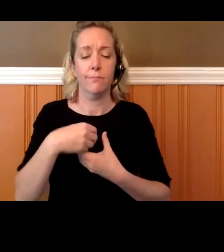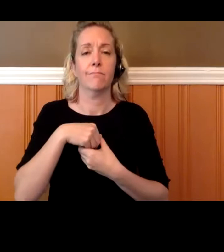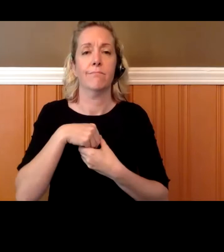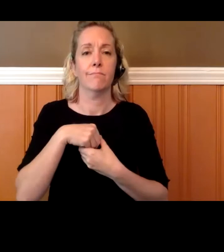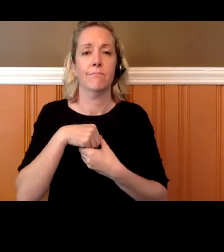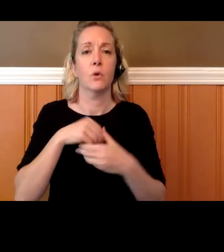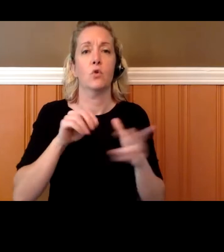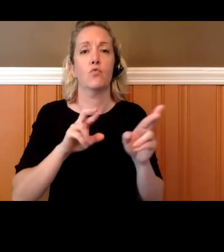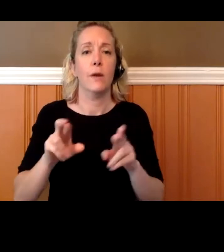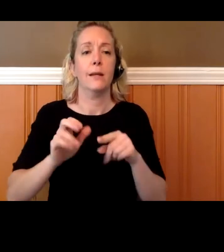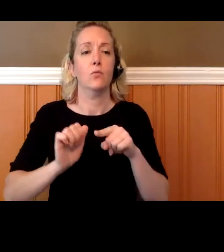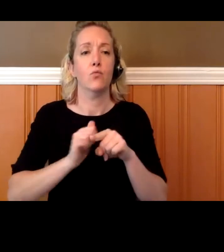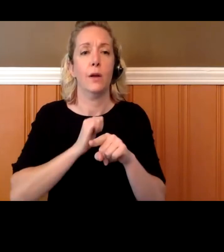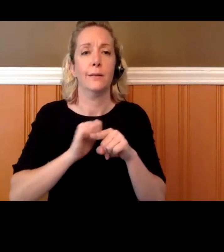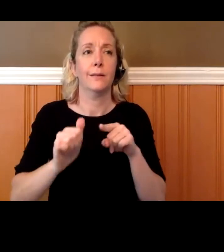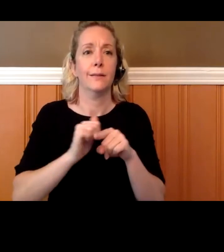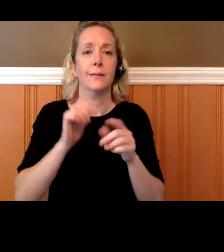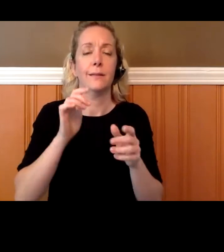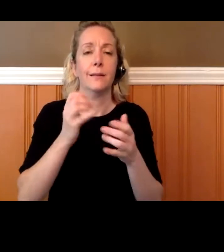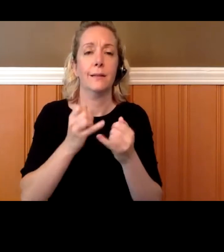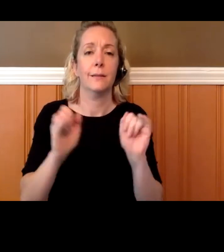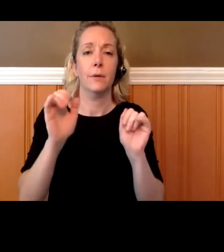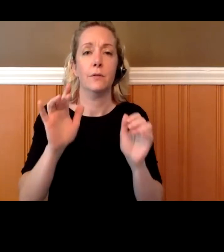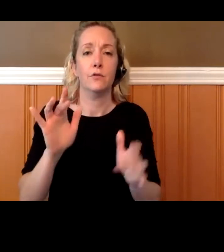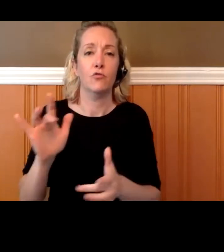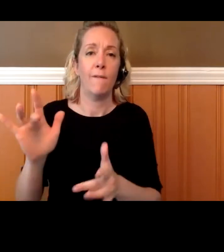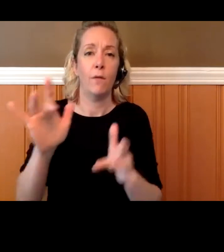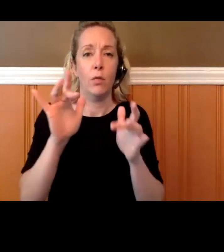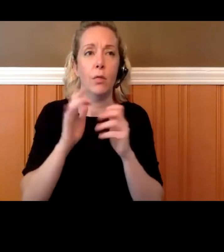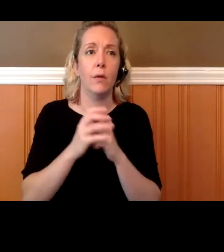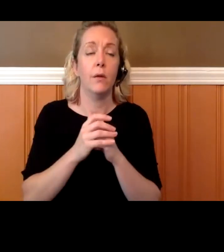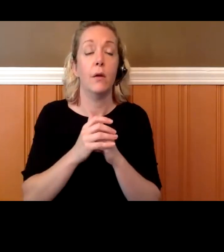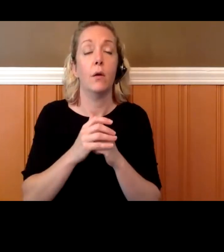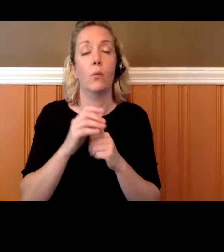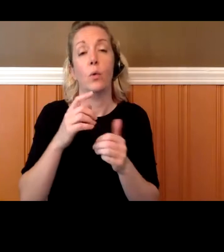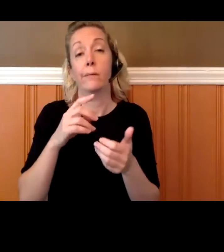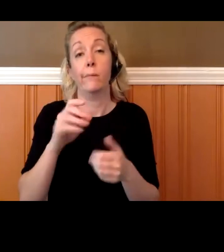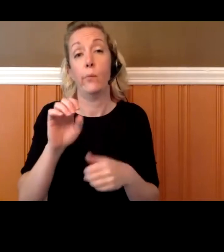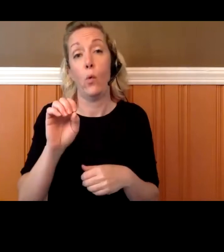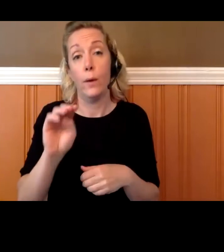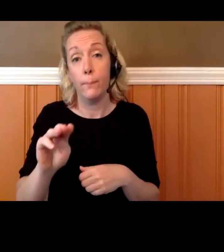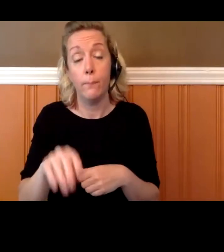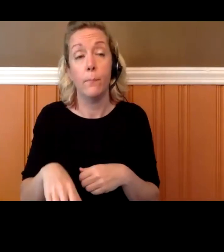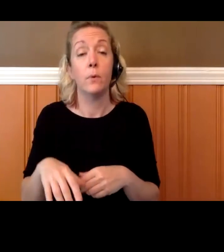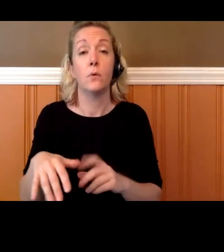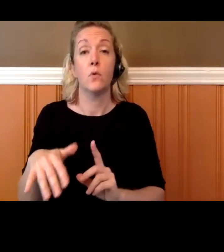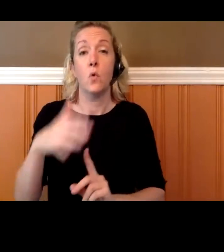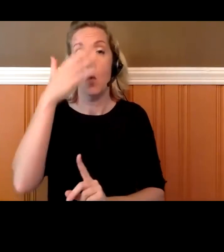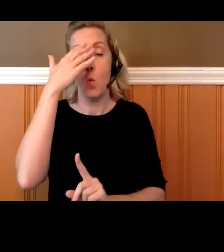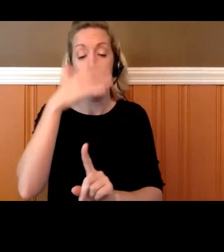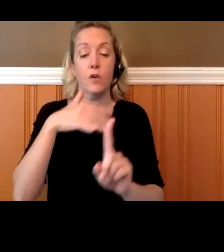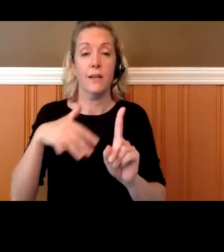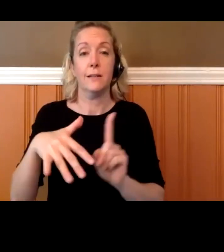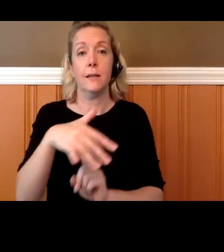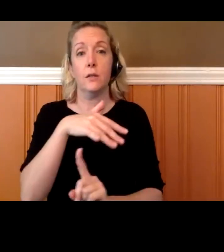independent travel? Oh gosh, that's a whole, you're talking about orientation, mobility, and are they able to travel safely and